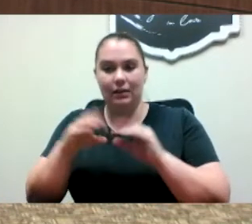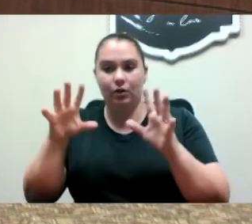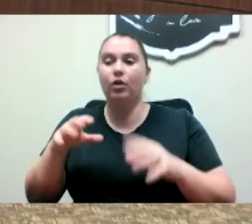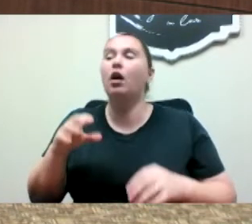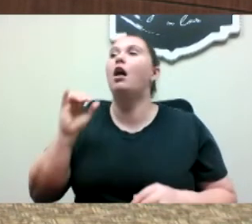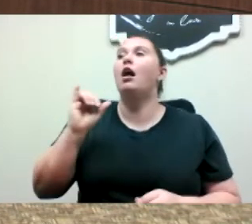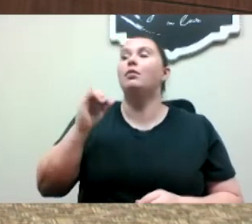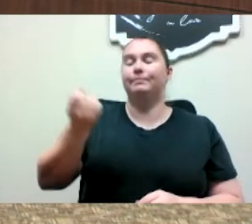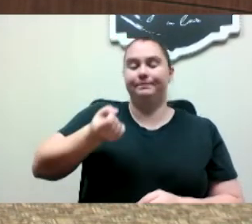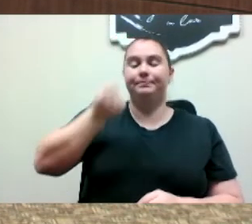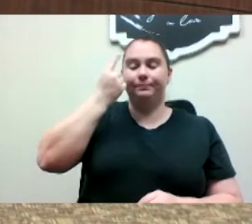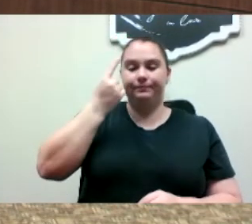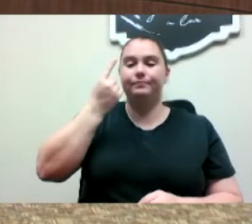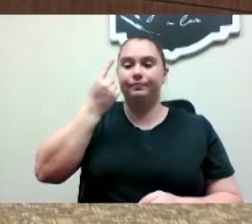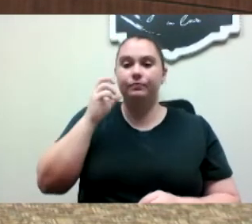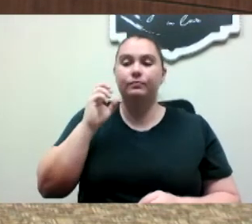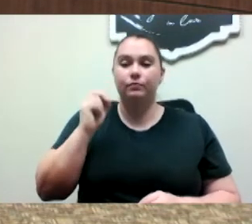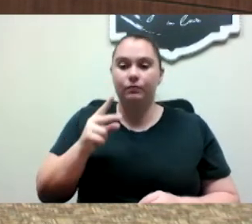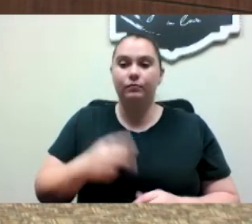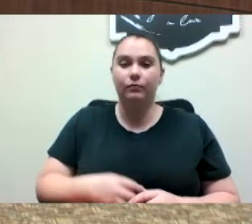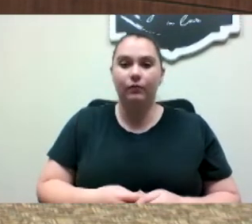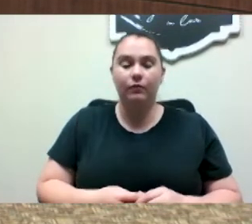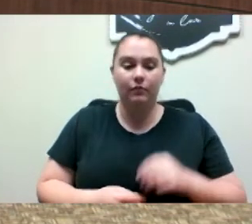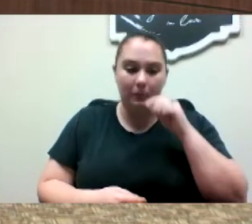Okay, so before us tonight is